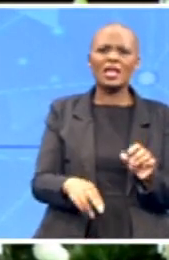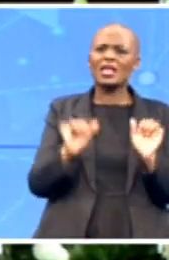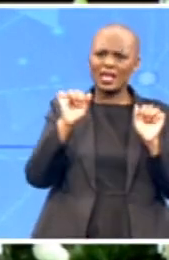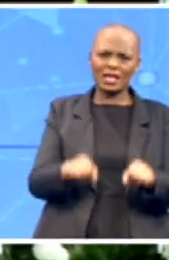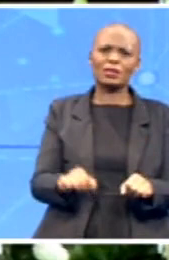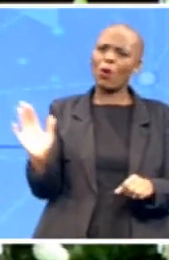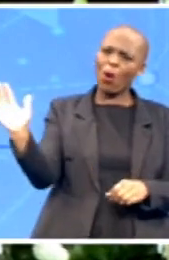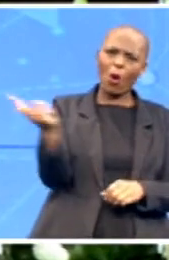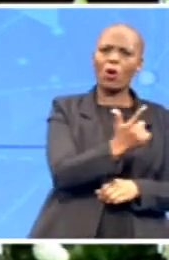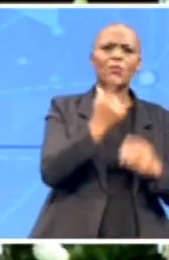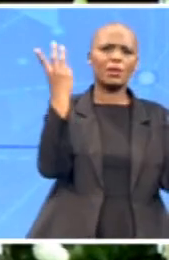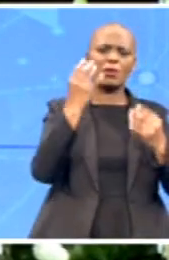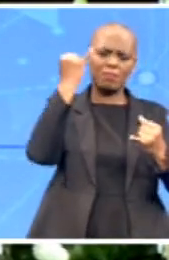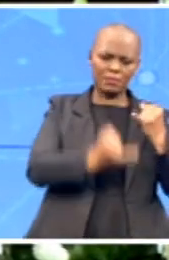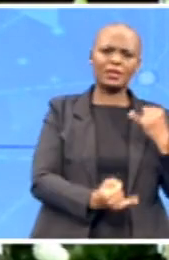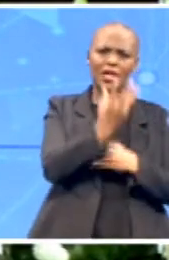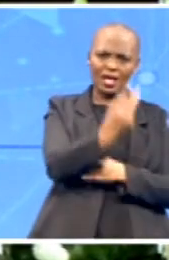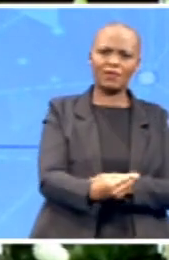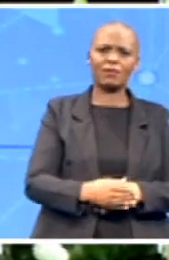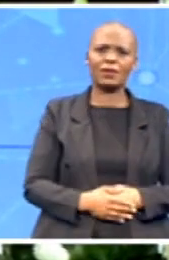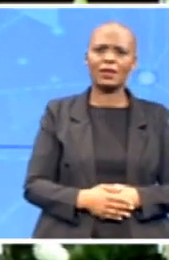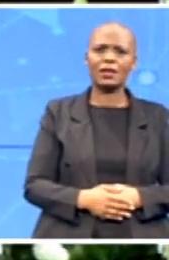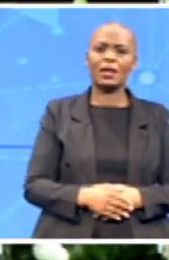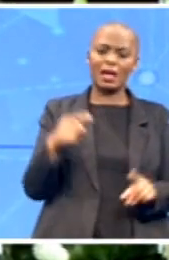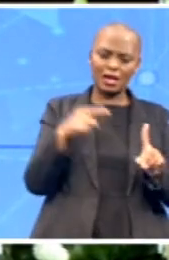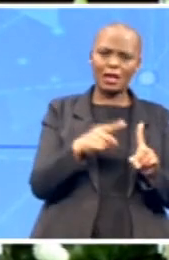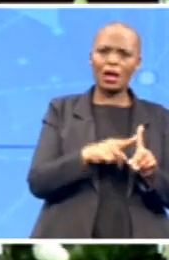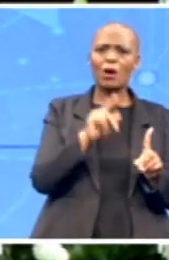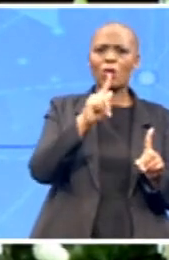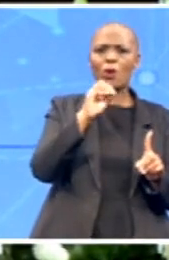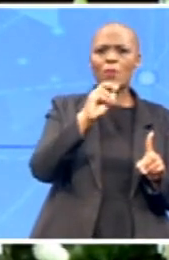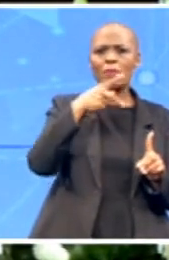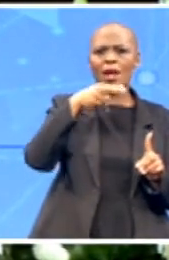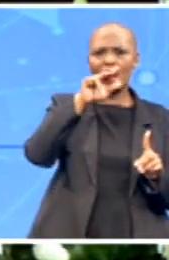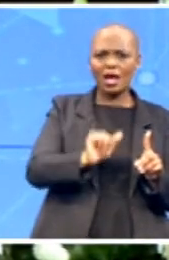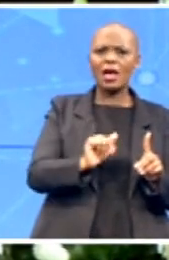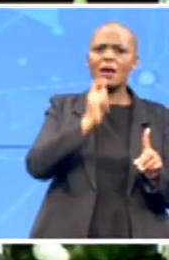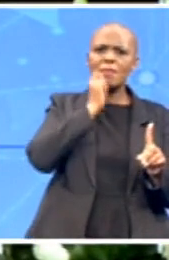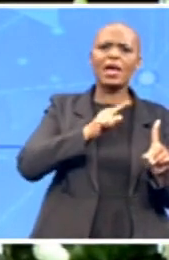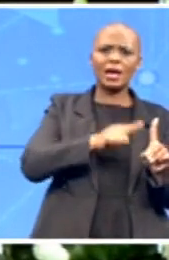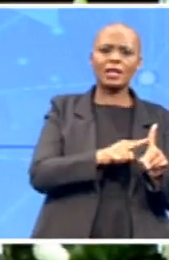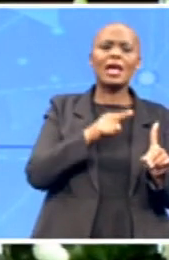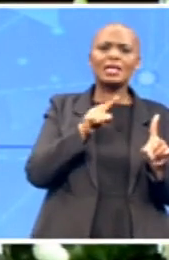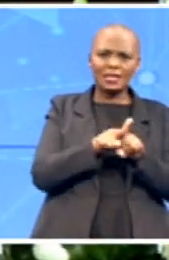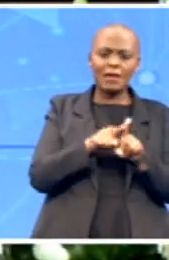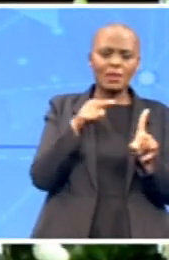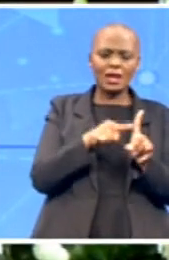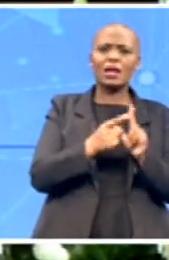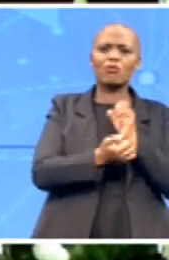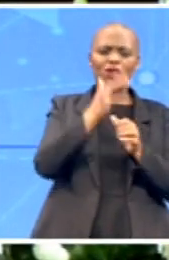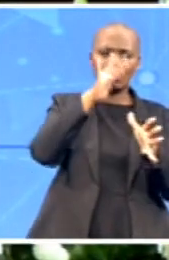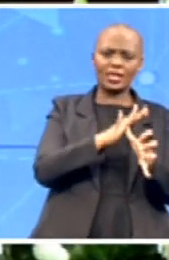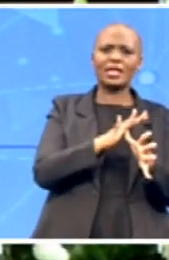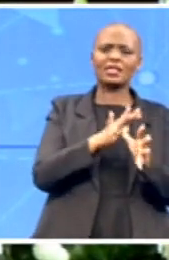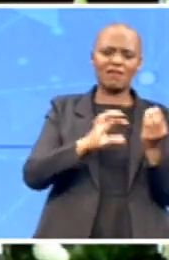Komphela was a man and Komphela, his family was number one in his heart. I'm telling you the truth. Are